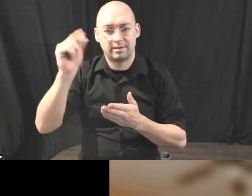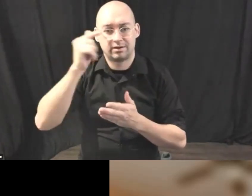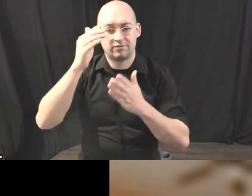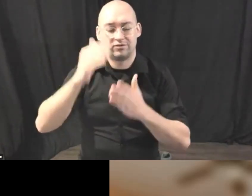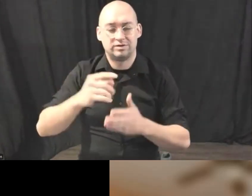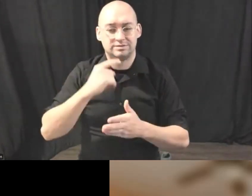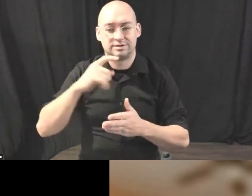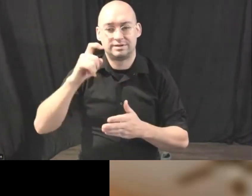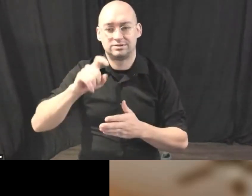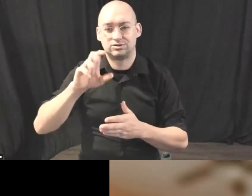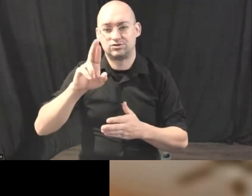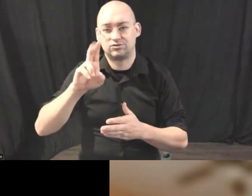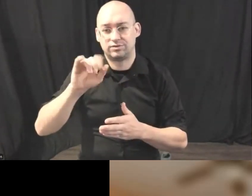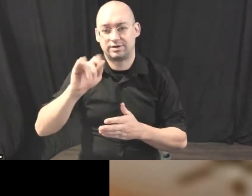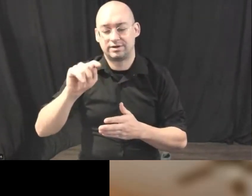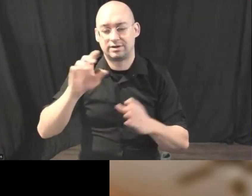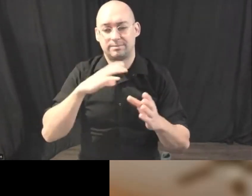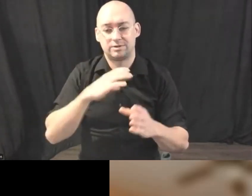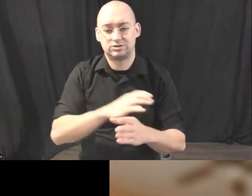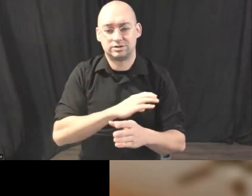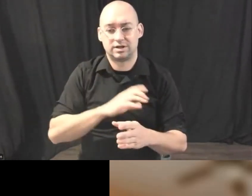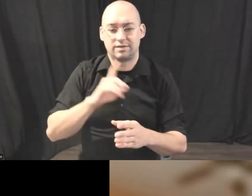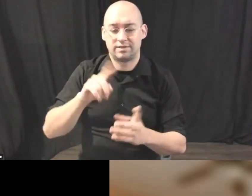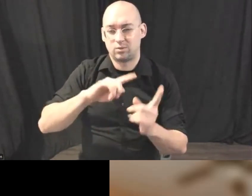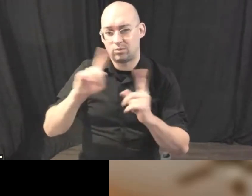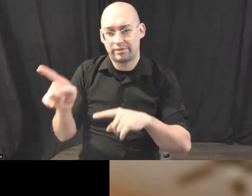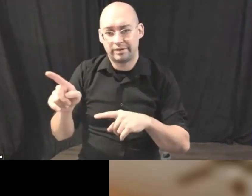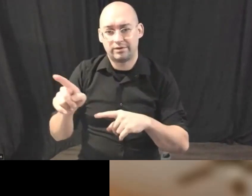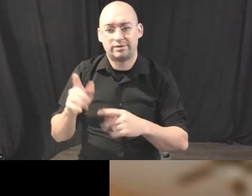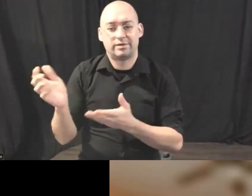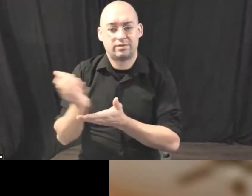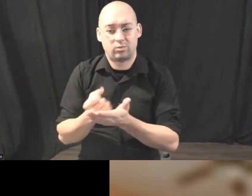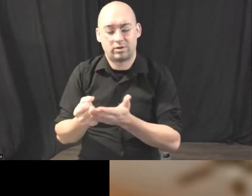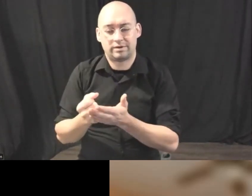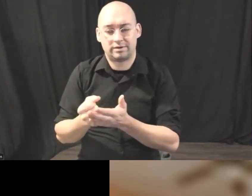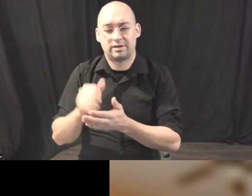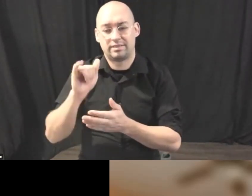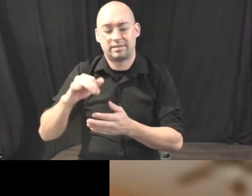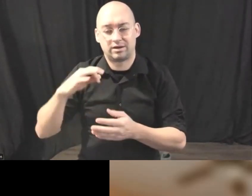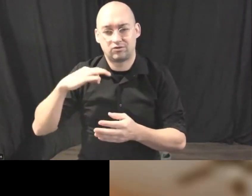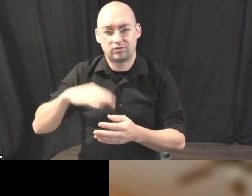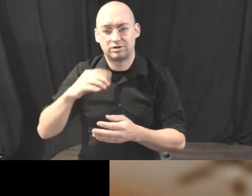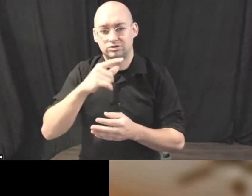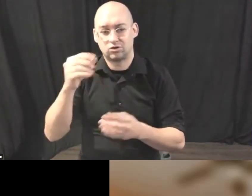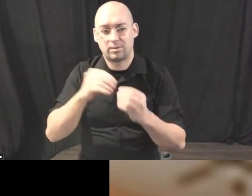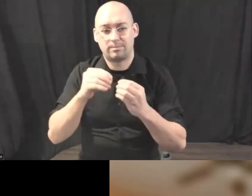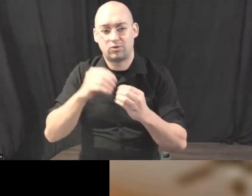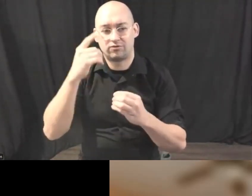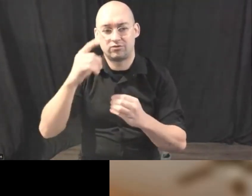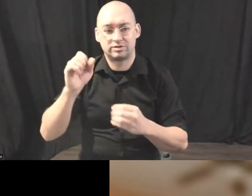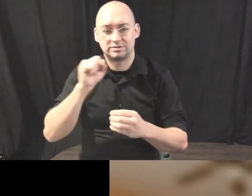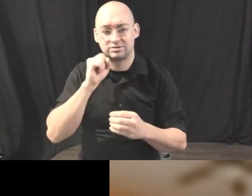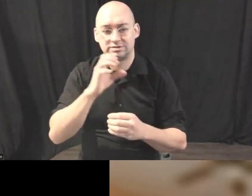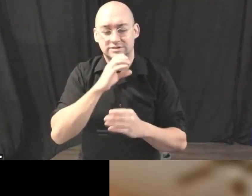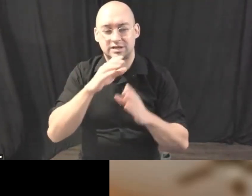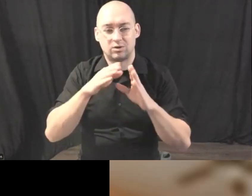Credit Commission. Go there. They did, and they won. And so that sets us up so when those credits go, more of them will go to senior housing. So that